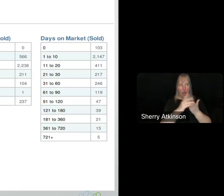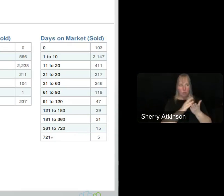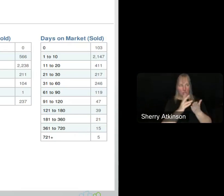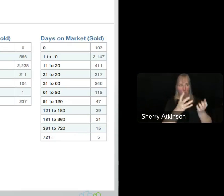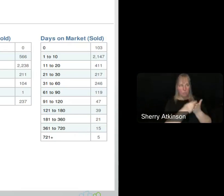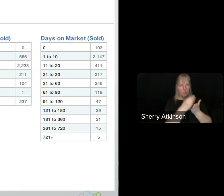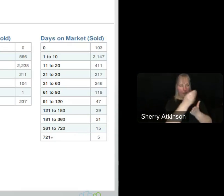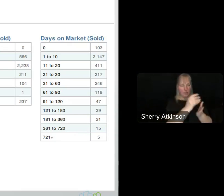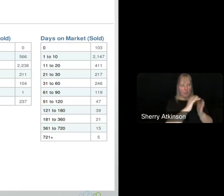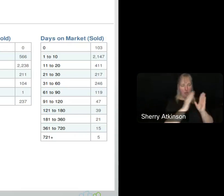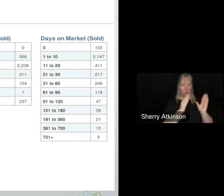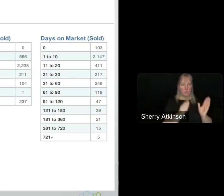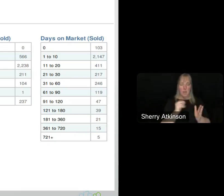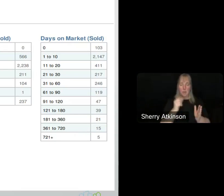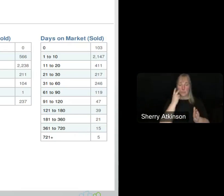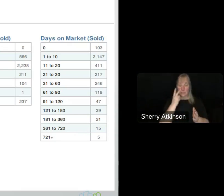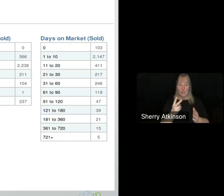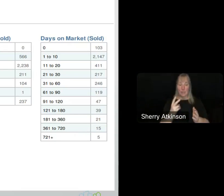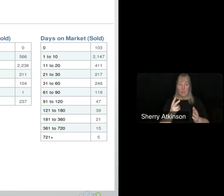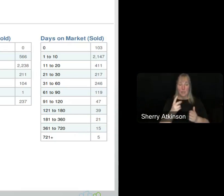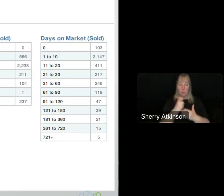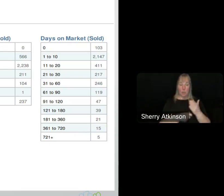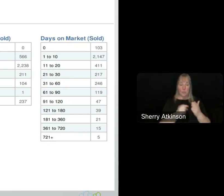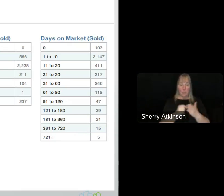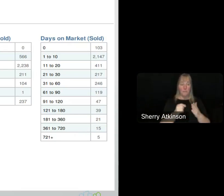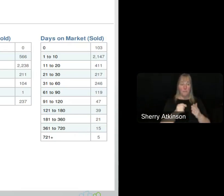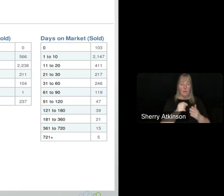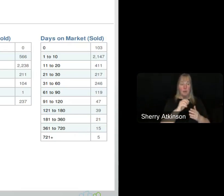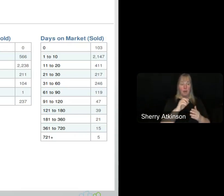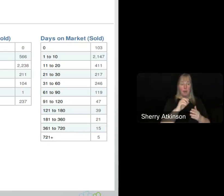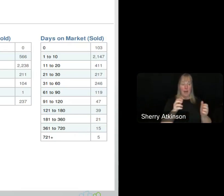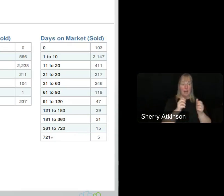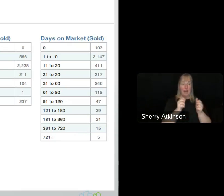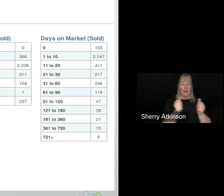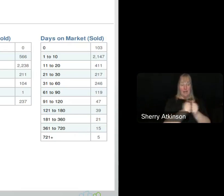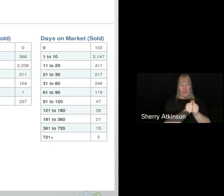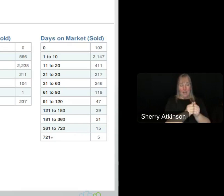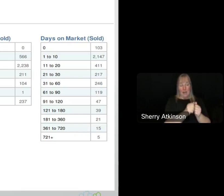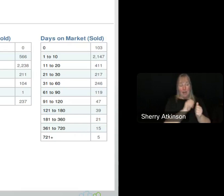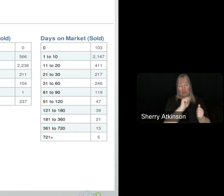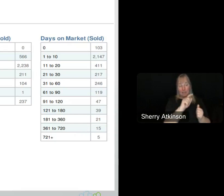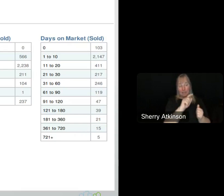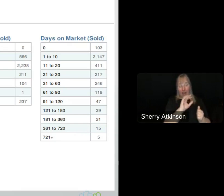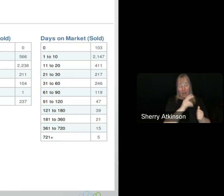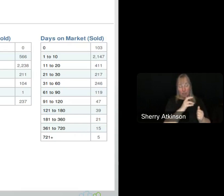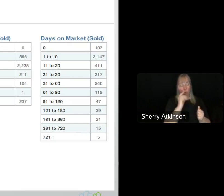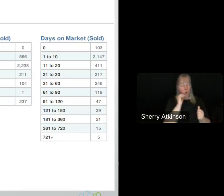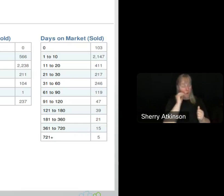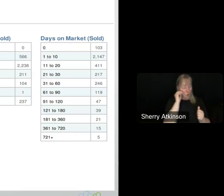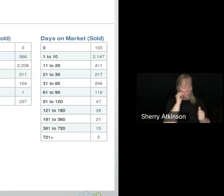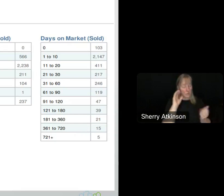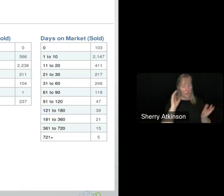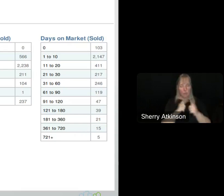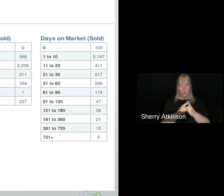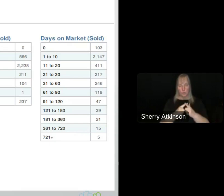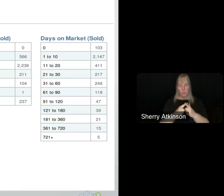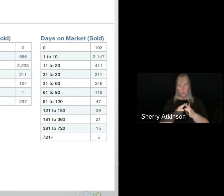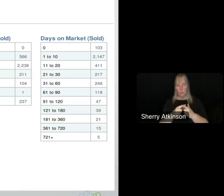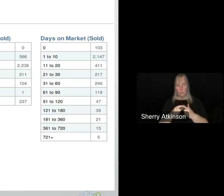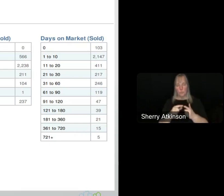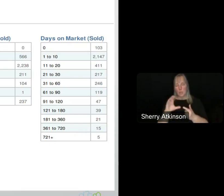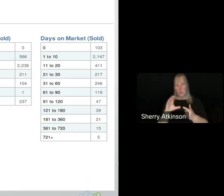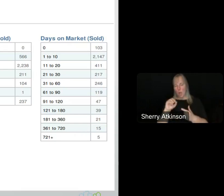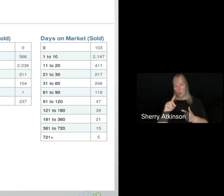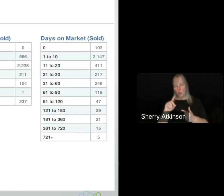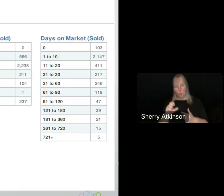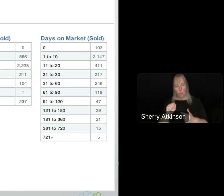prices of detached homes being sold versus townhomes and attached homes and condos and things like that. Now, this is what